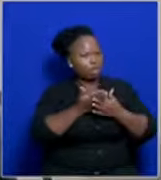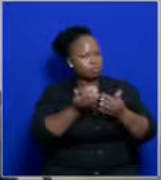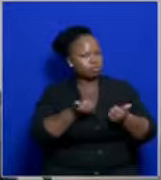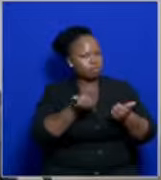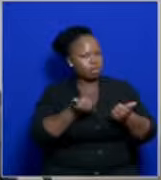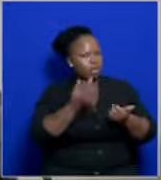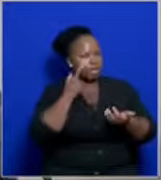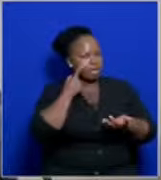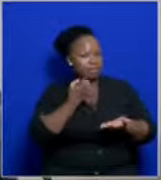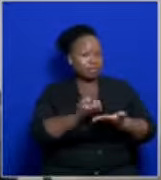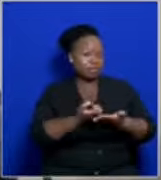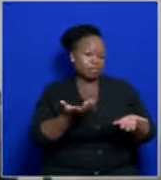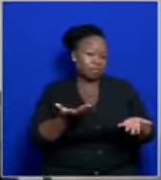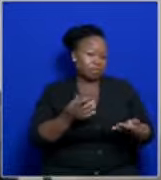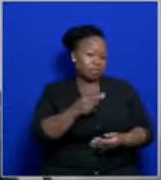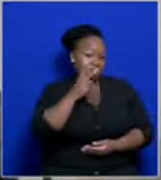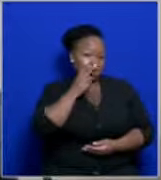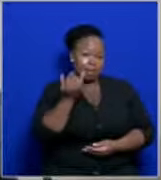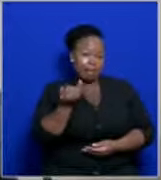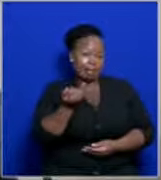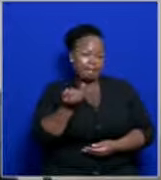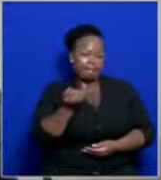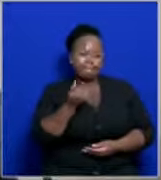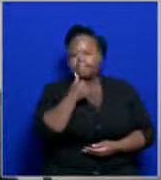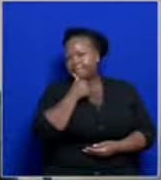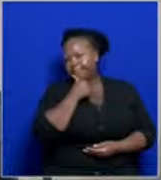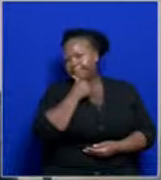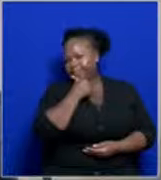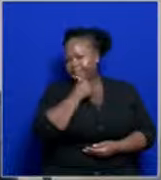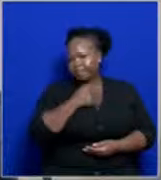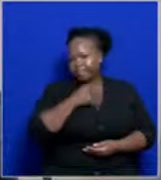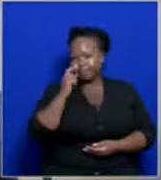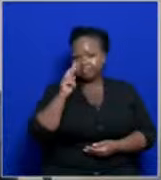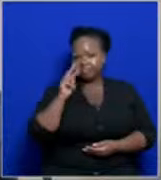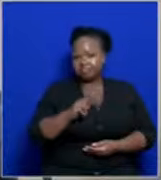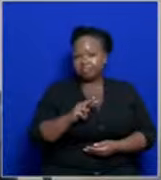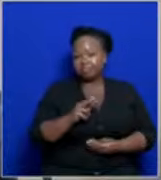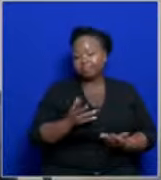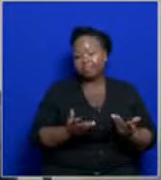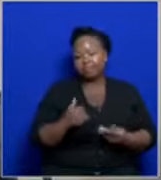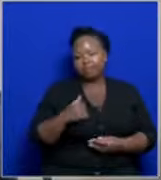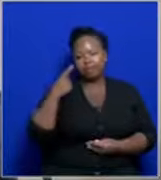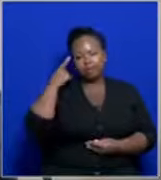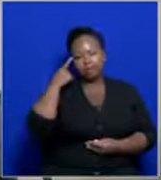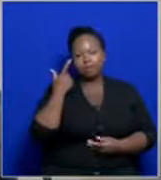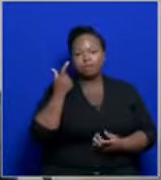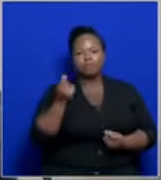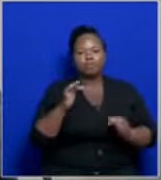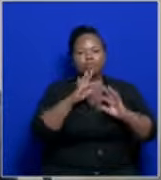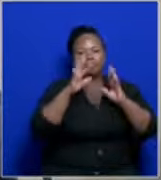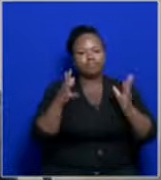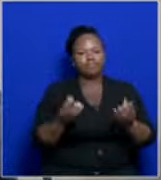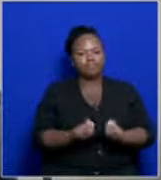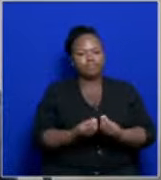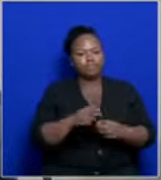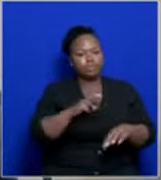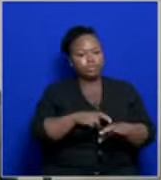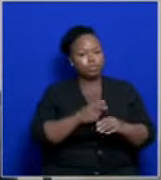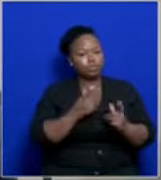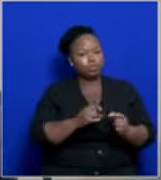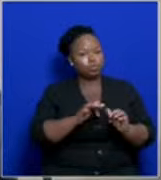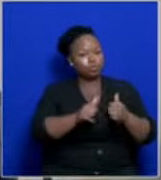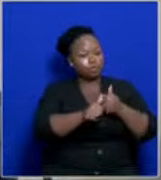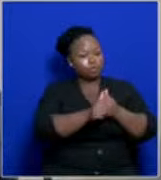that, at least from my perspective, you have done everything that is required by law for you to